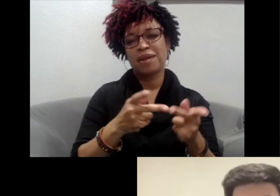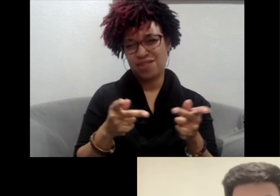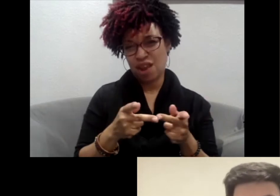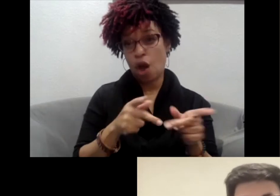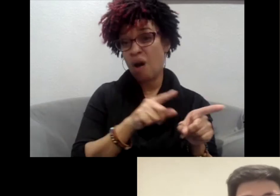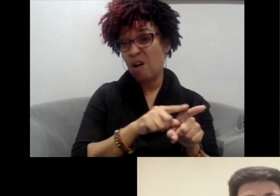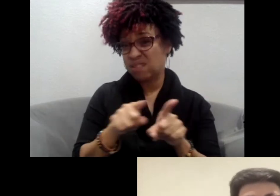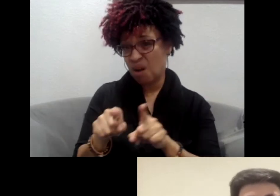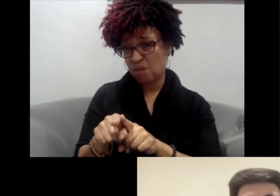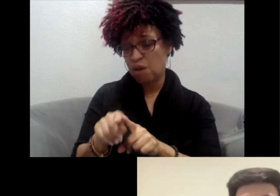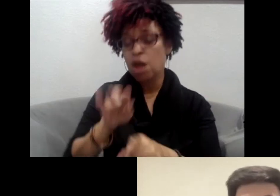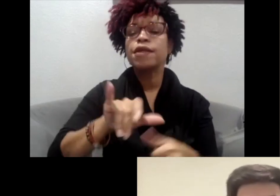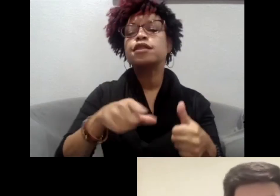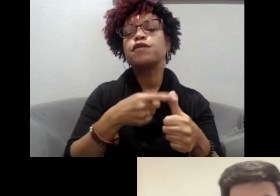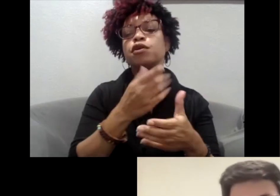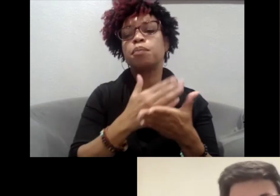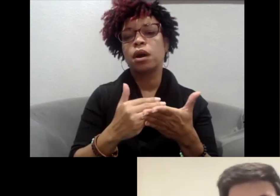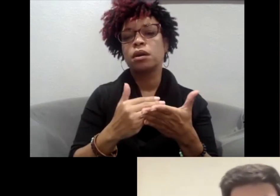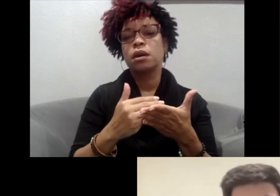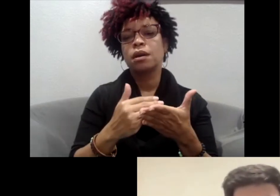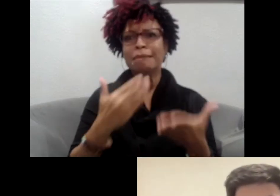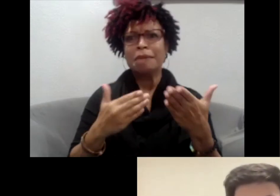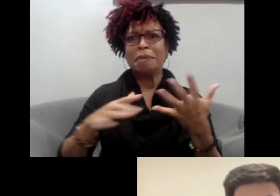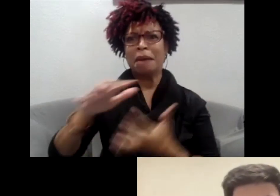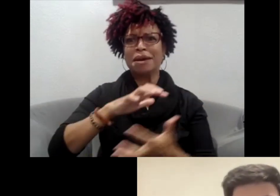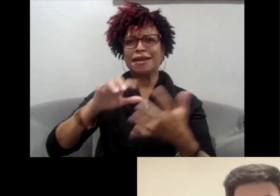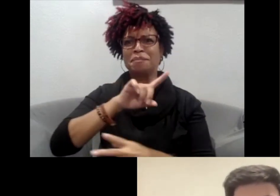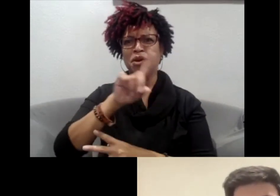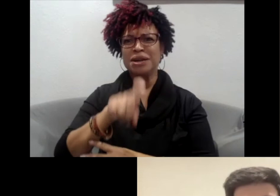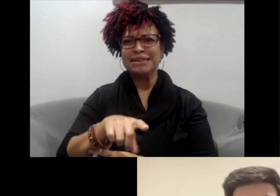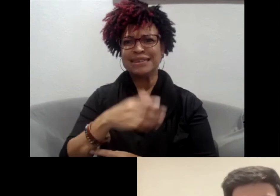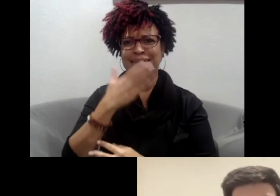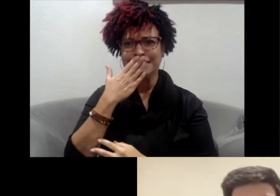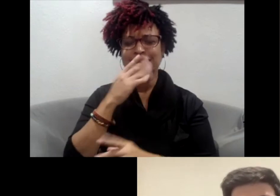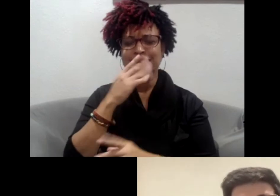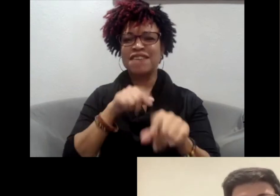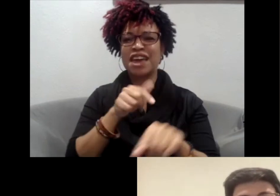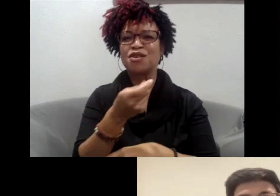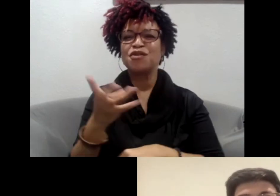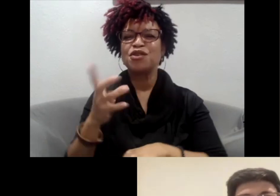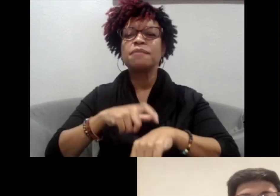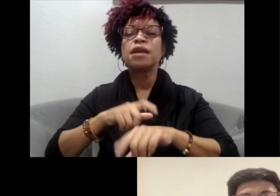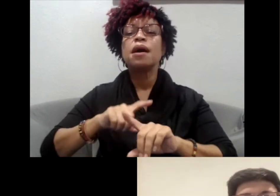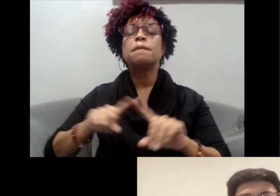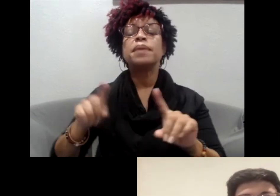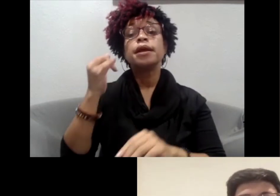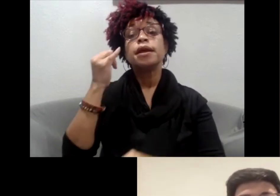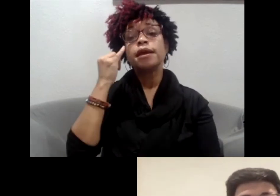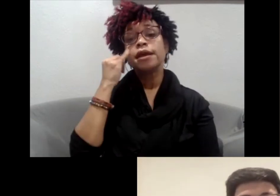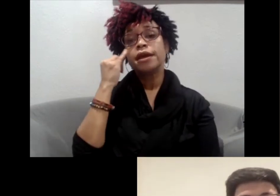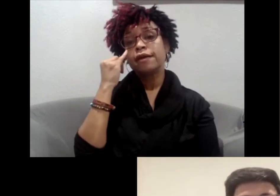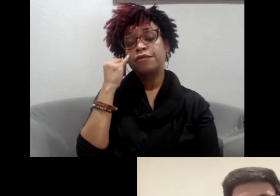I believe someone said, and maybe I'm mixing up the questions because we've answered a couple times. If you